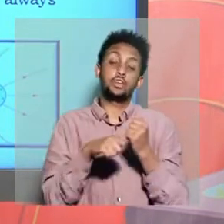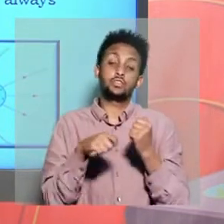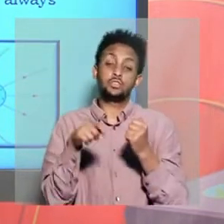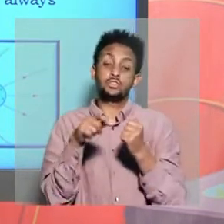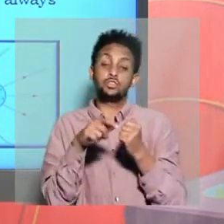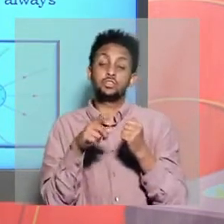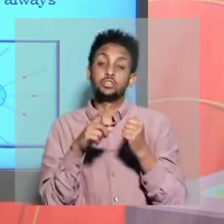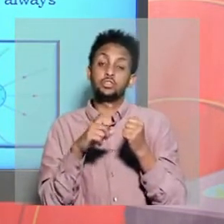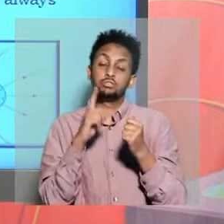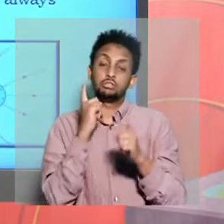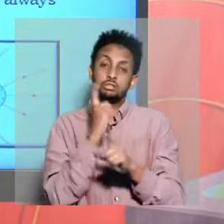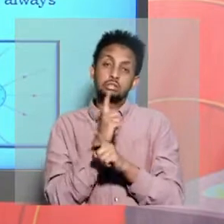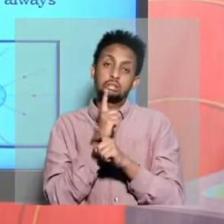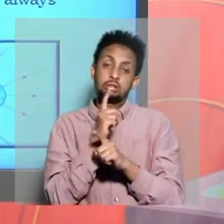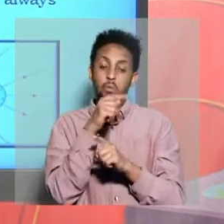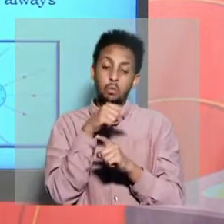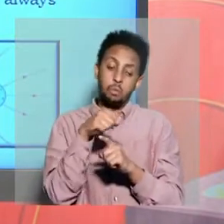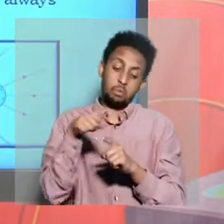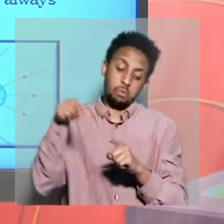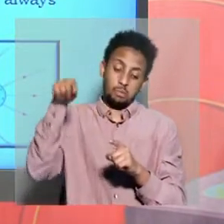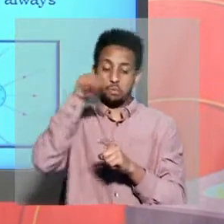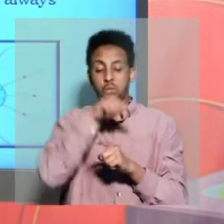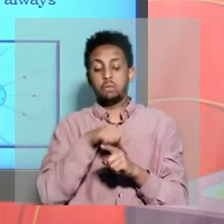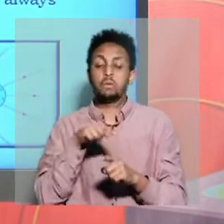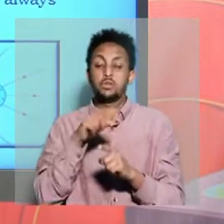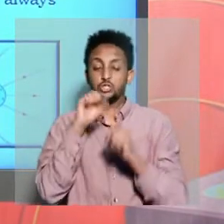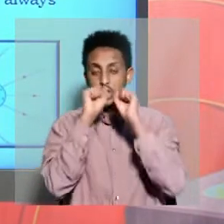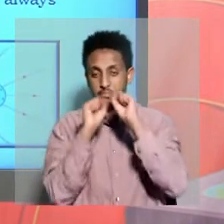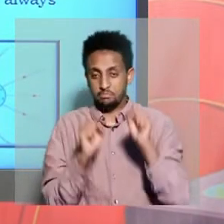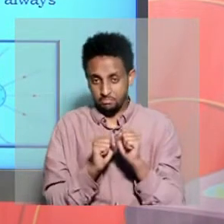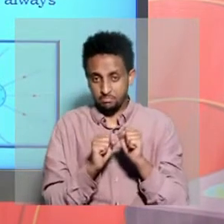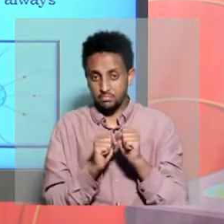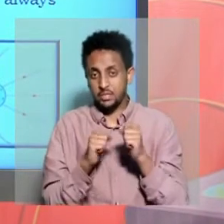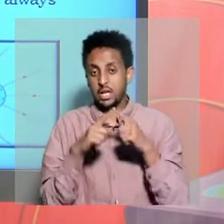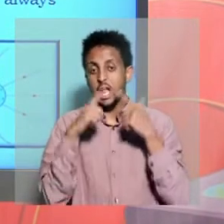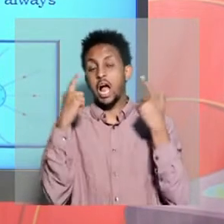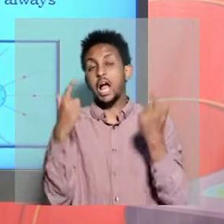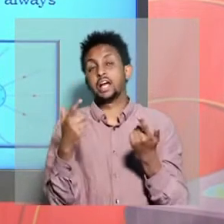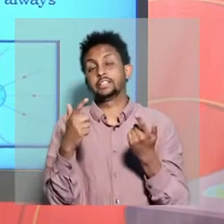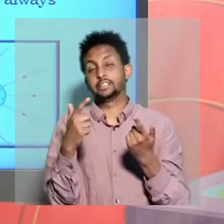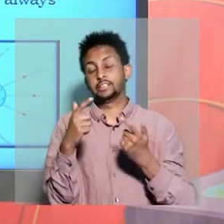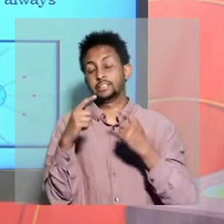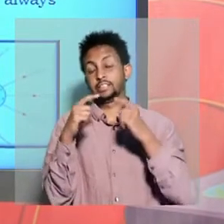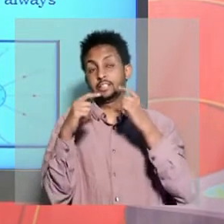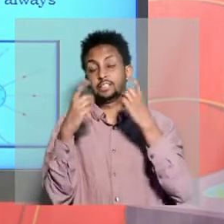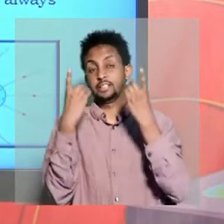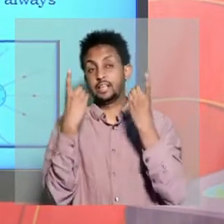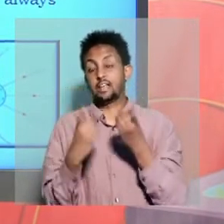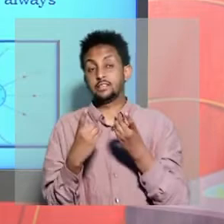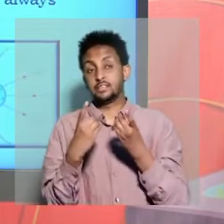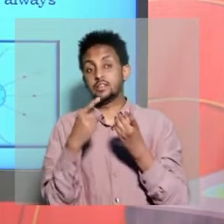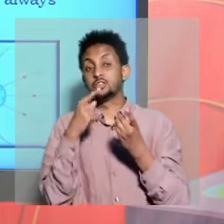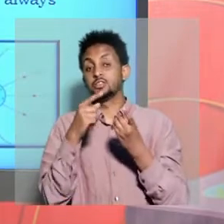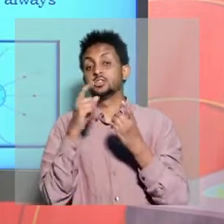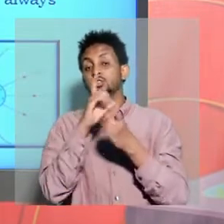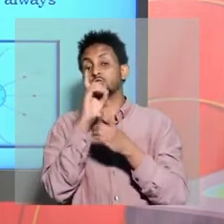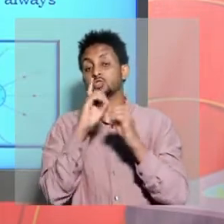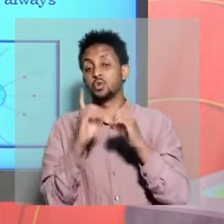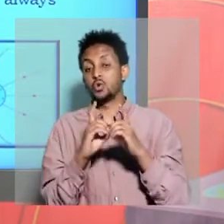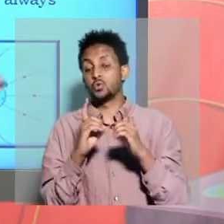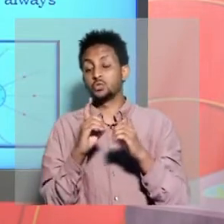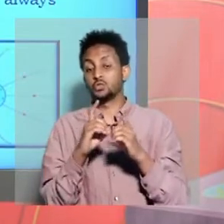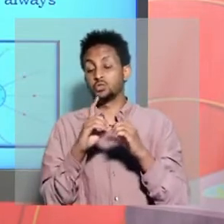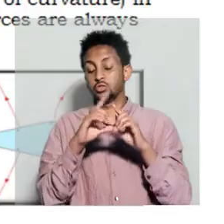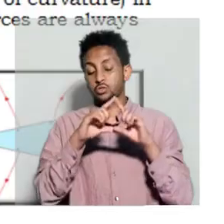bodies like this, there will be higher, denser field lines should be drawn at